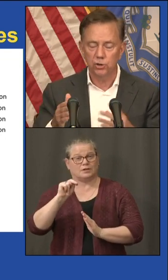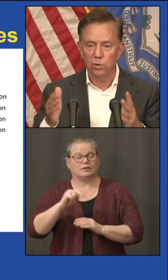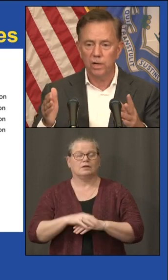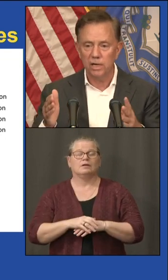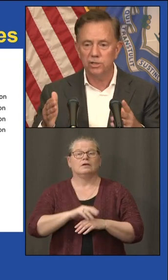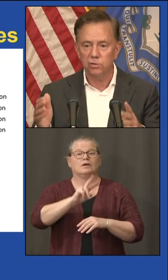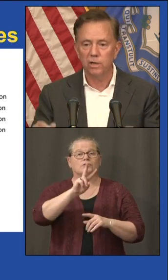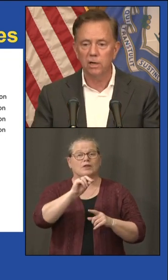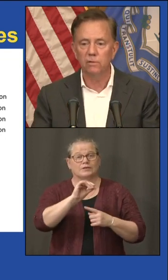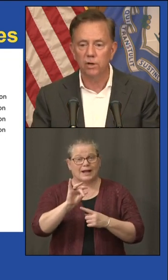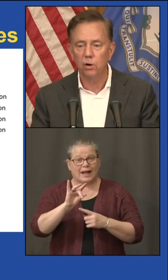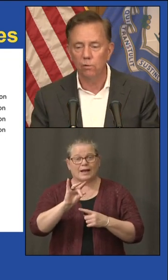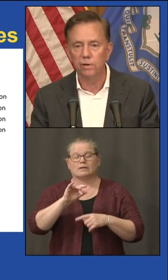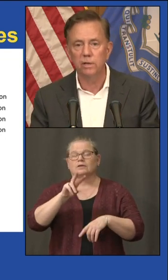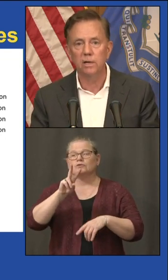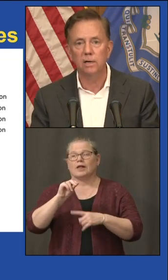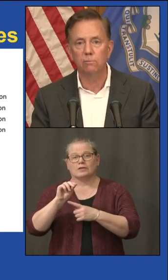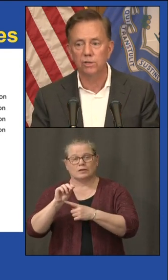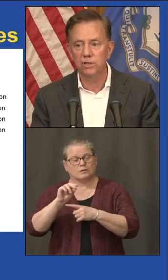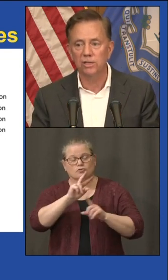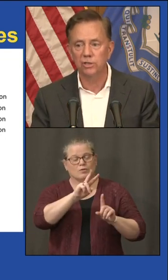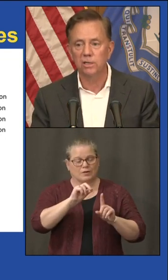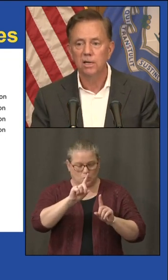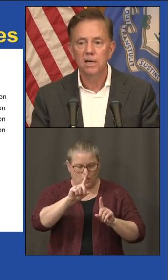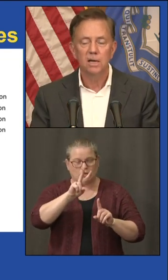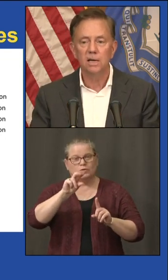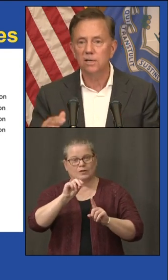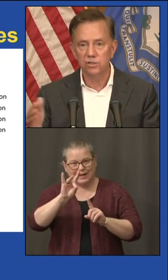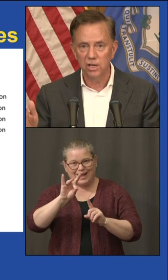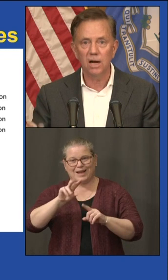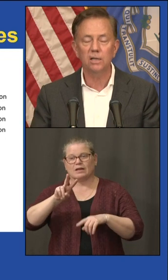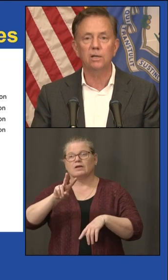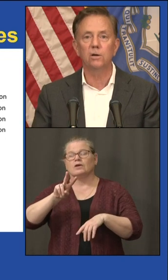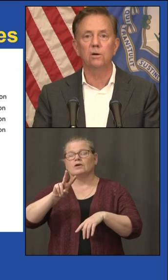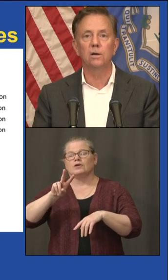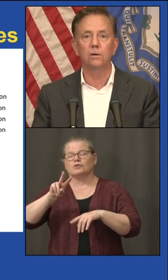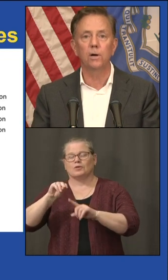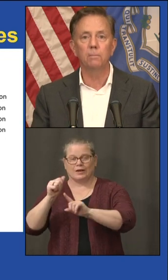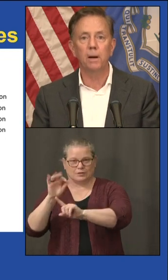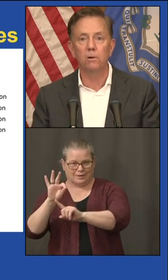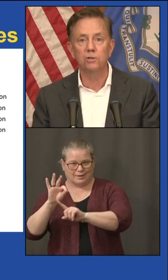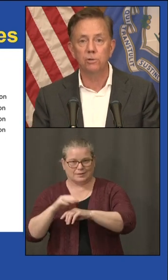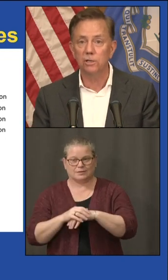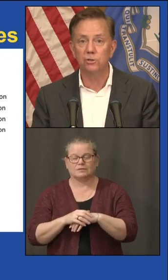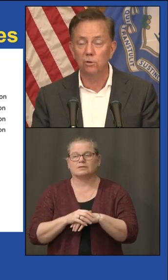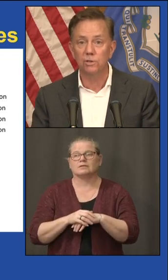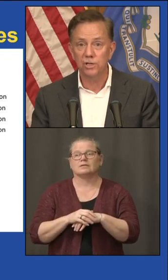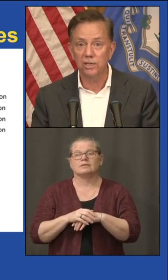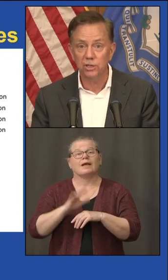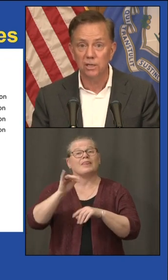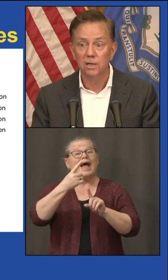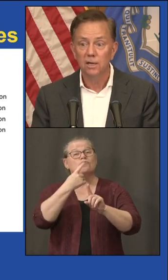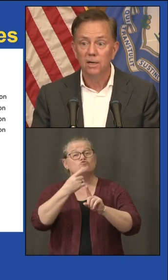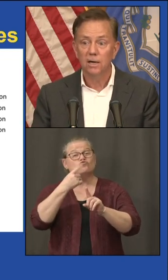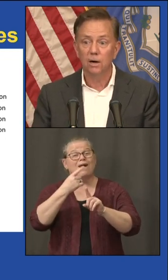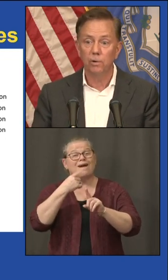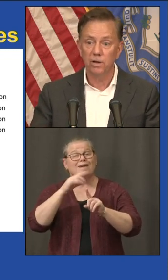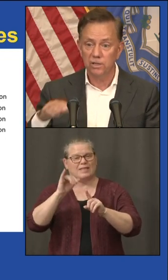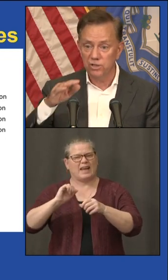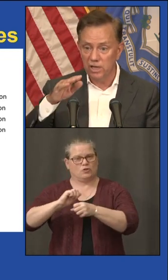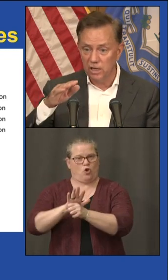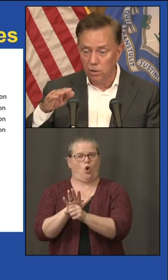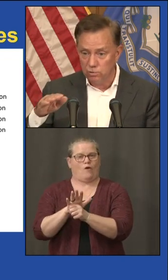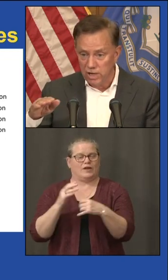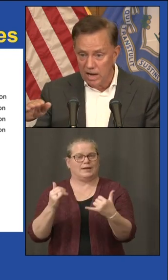our short history of the COVID recession. It is not your grandparents' traditional recession, where